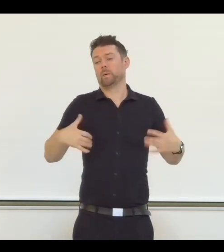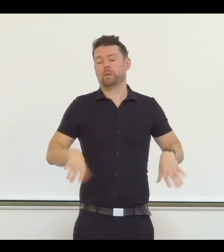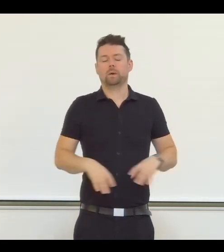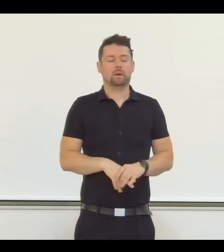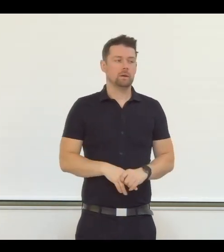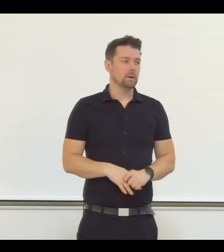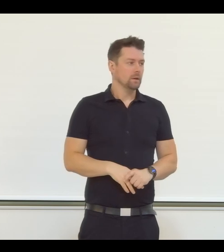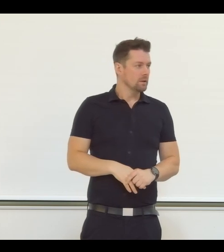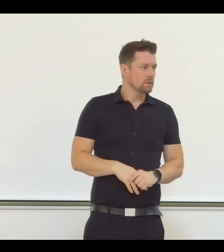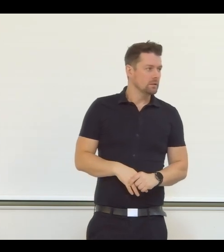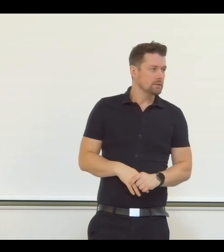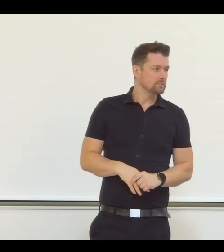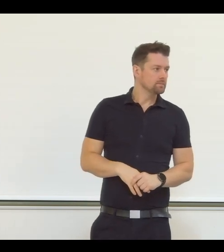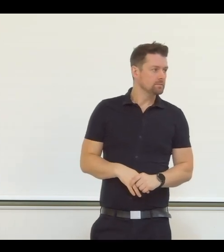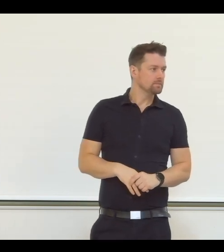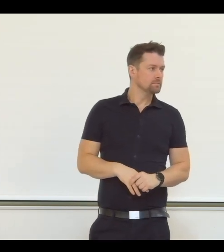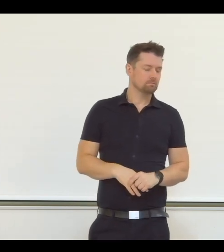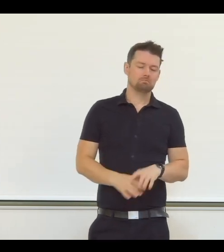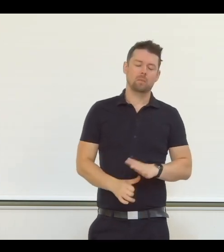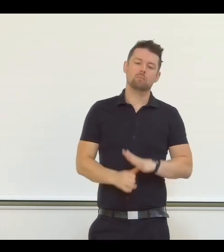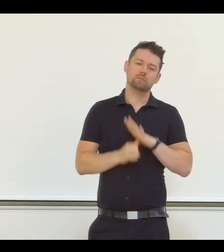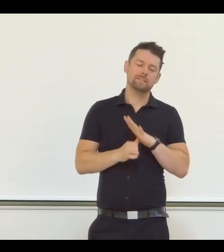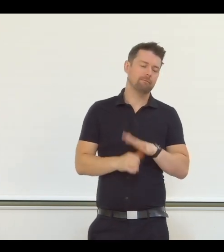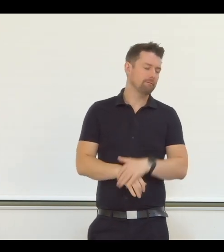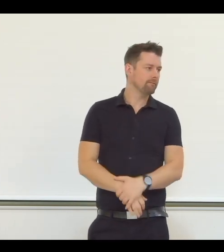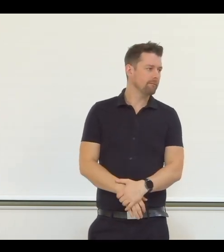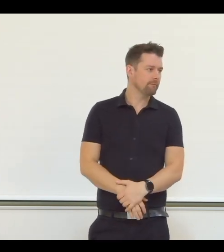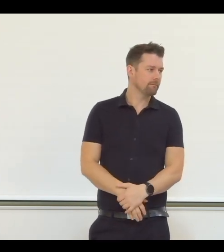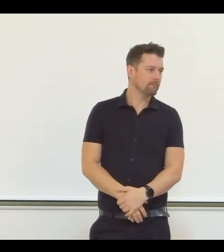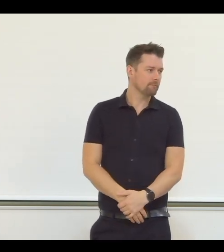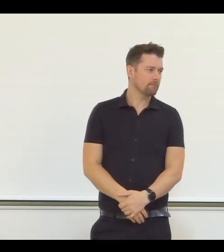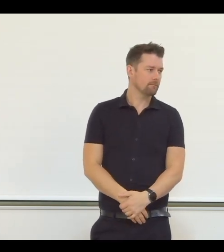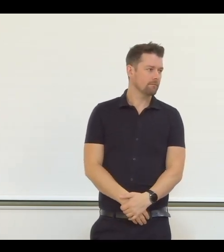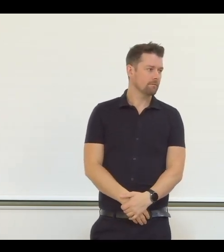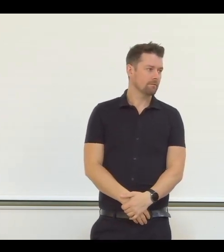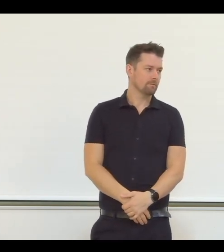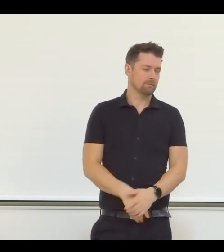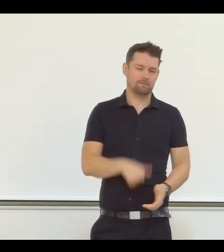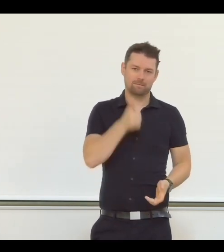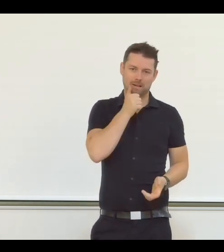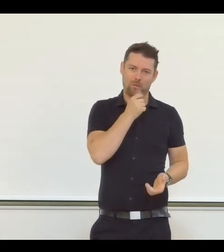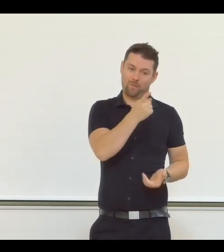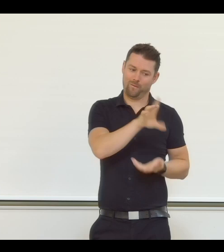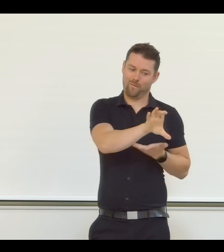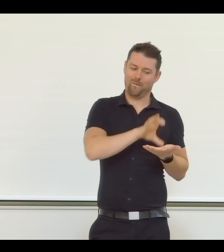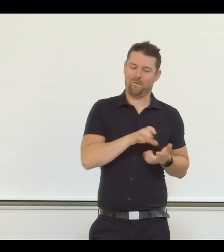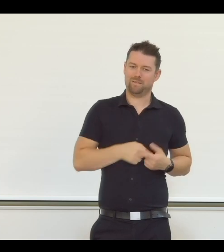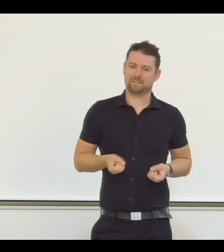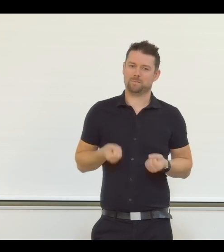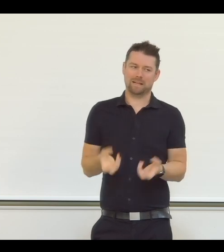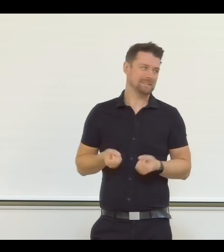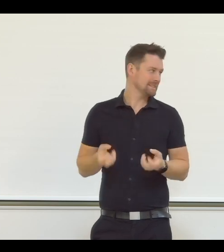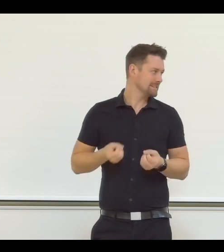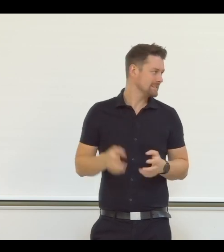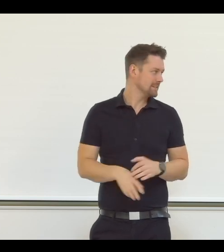entire scope is really impressive, and also good luck on spending all the money that you hopefully will get. We might have